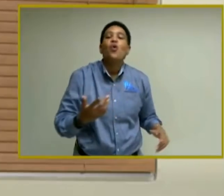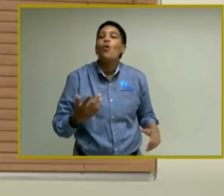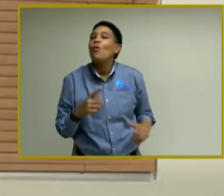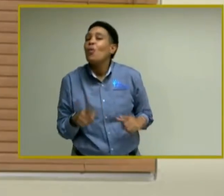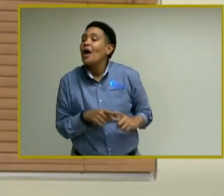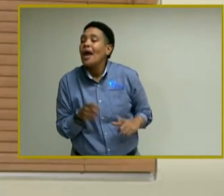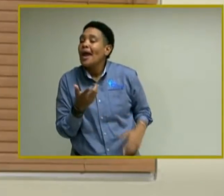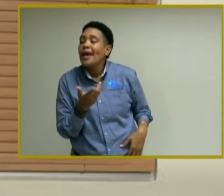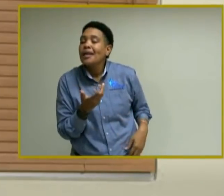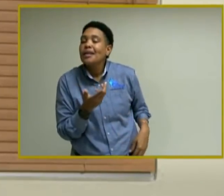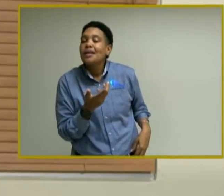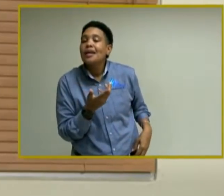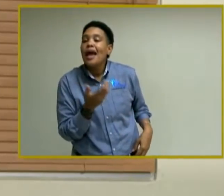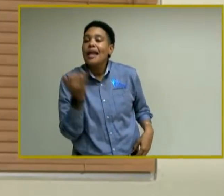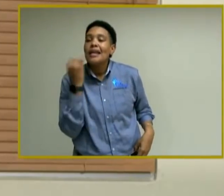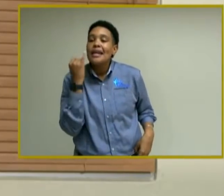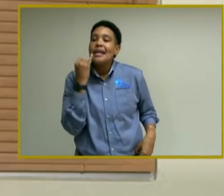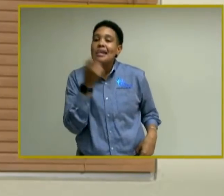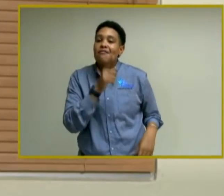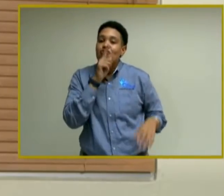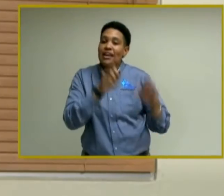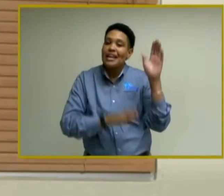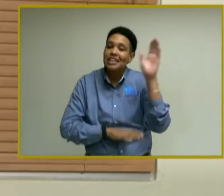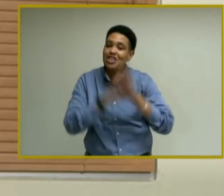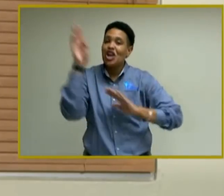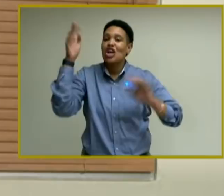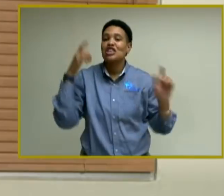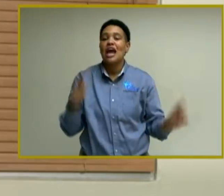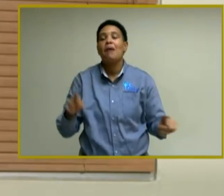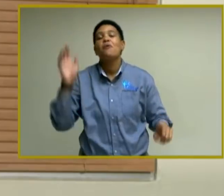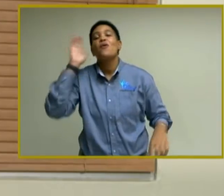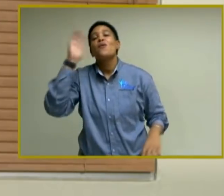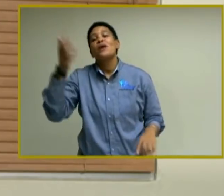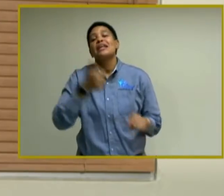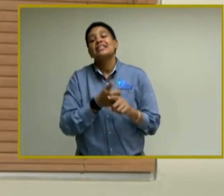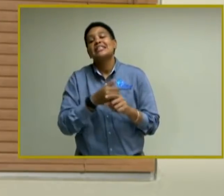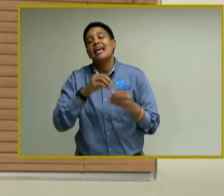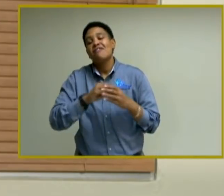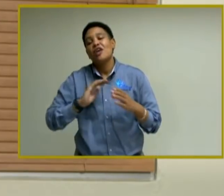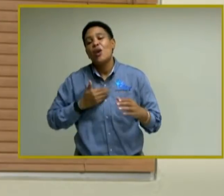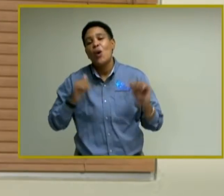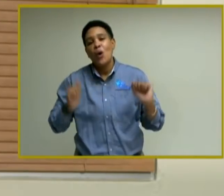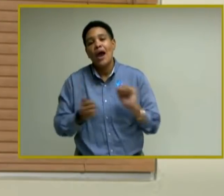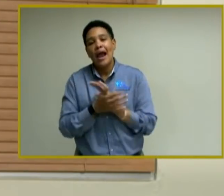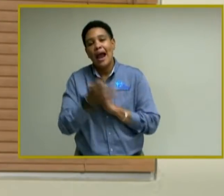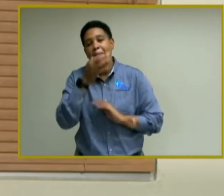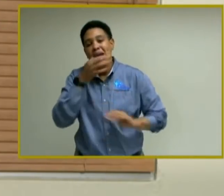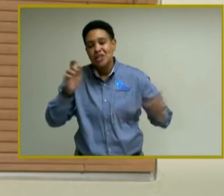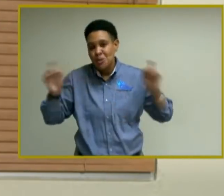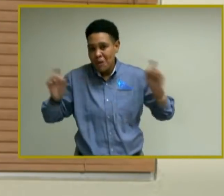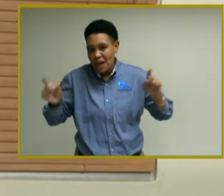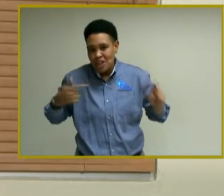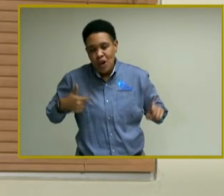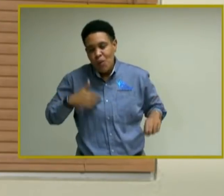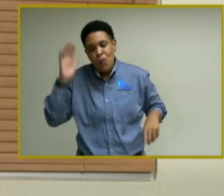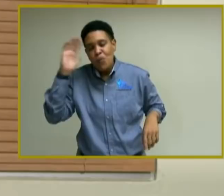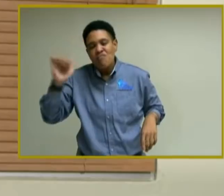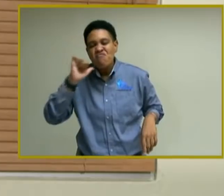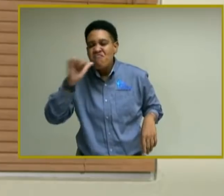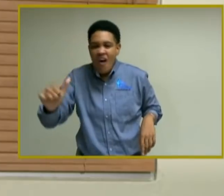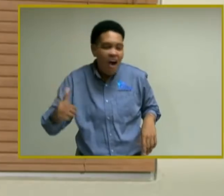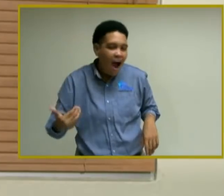when and if there is a surge, that it will be within our capacity to manage, and that we will not